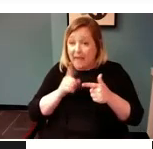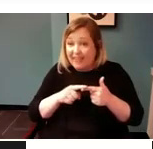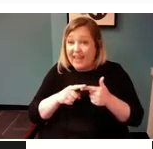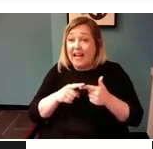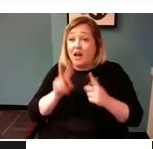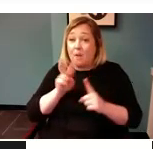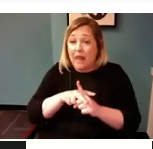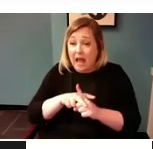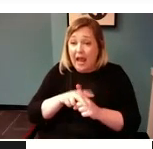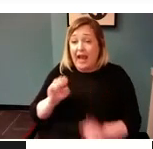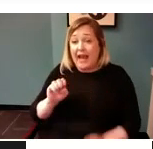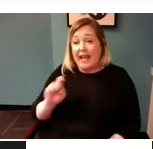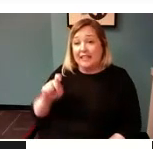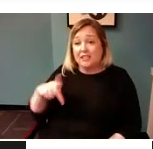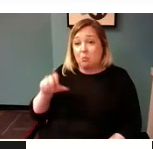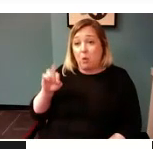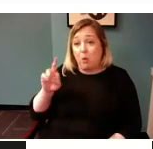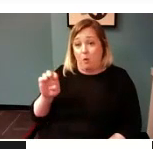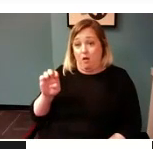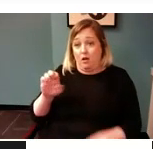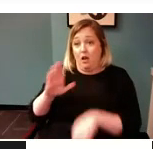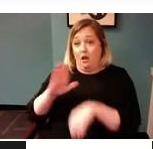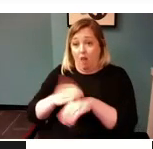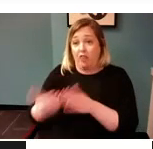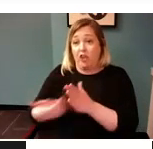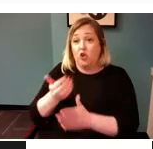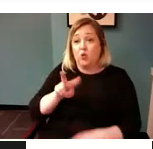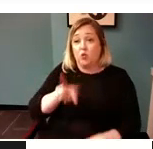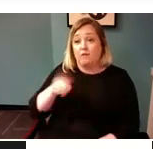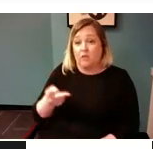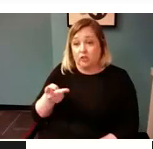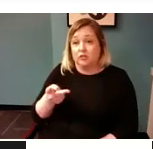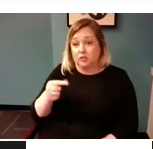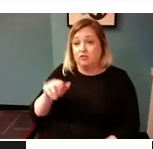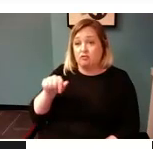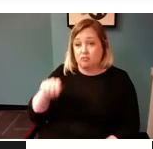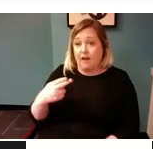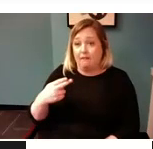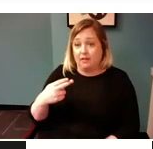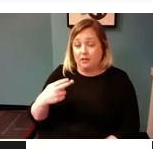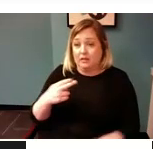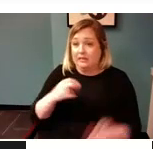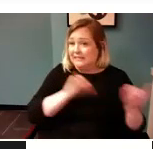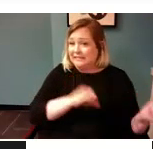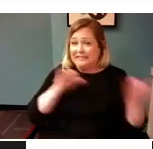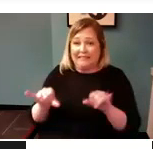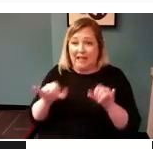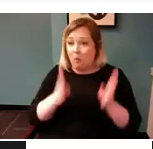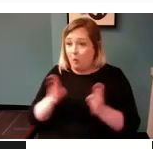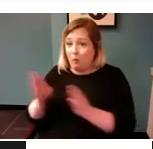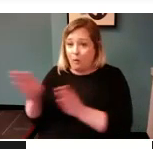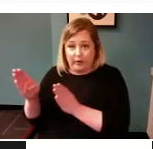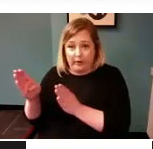an example. So let's say that this is the reversed edge graph. Now we are still going to use the old order. So the